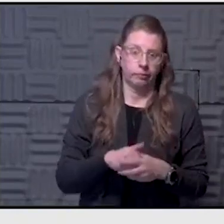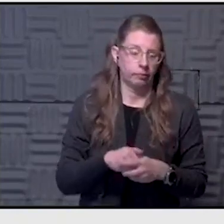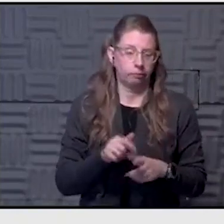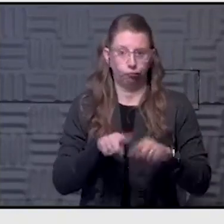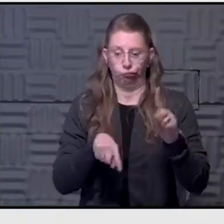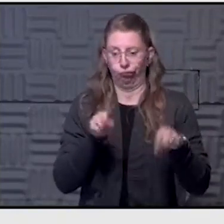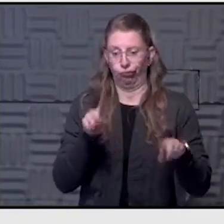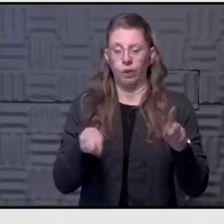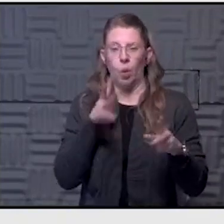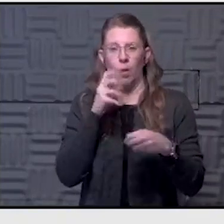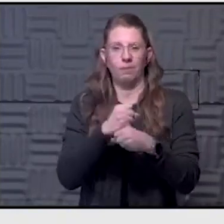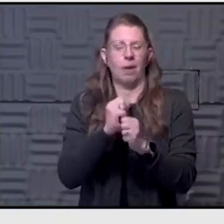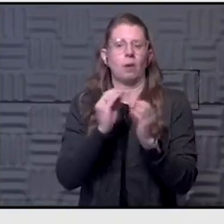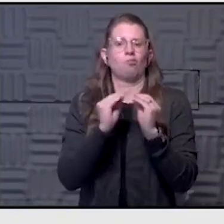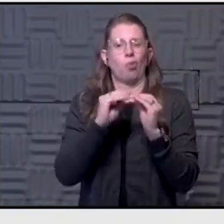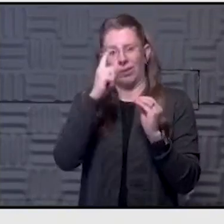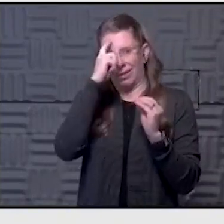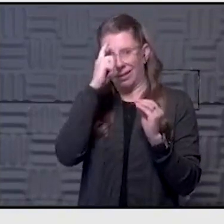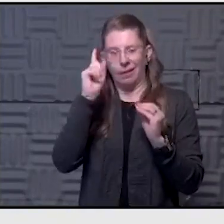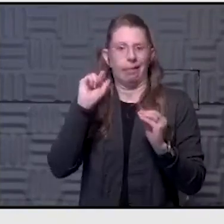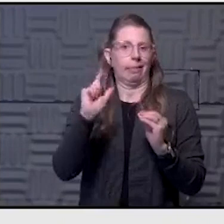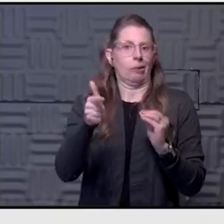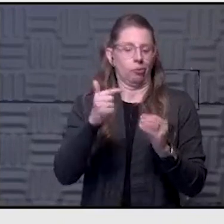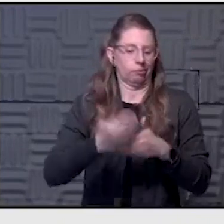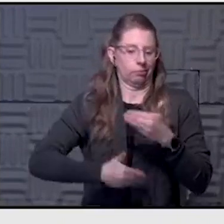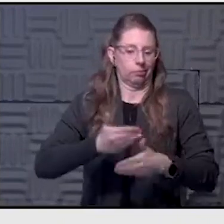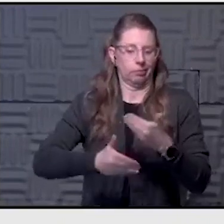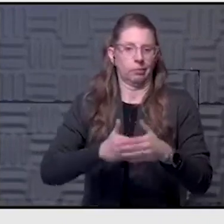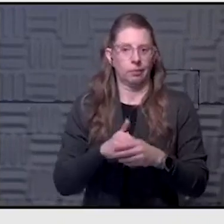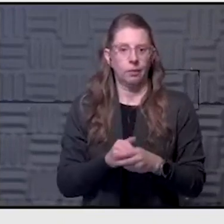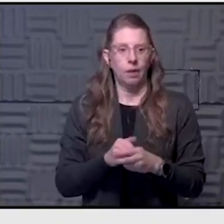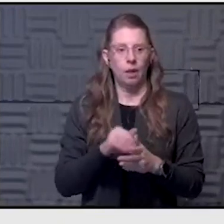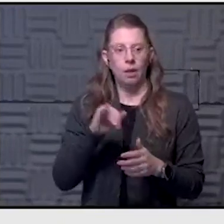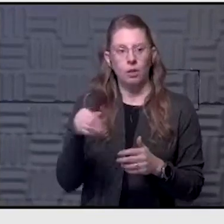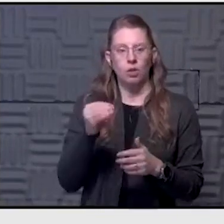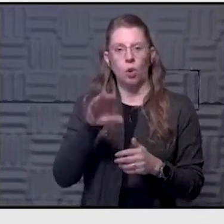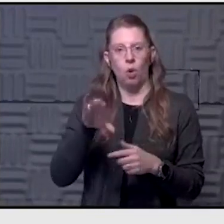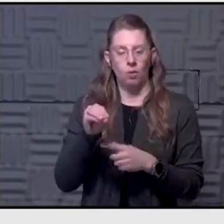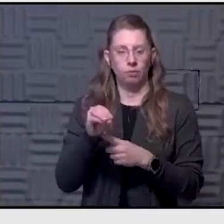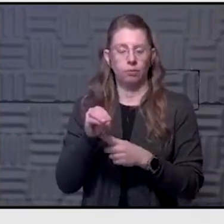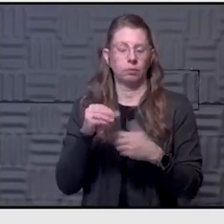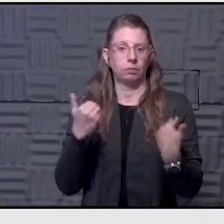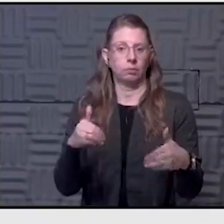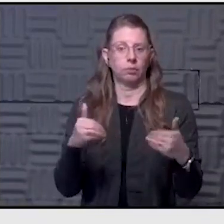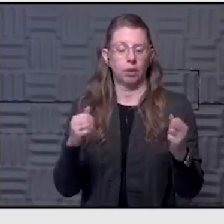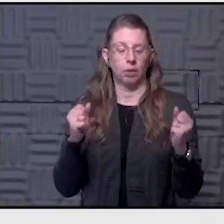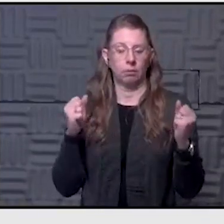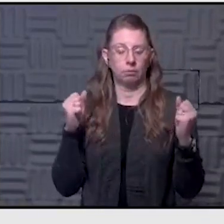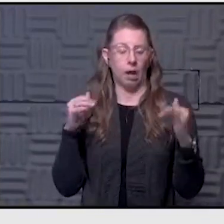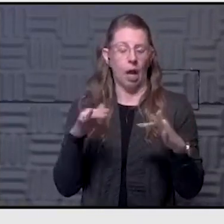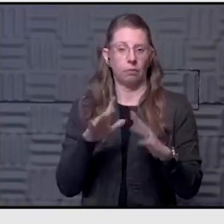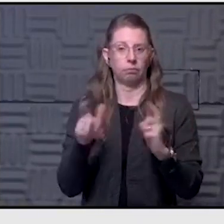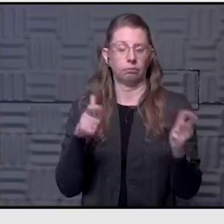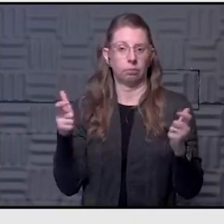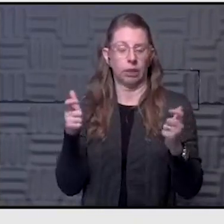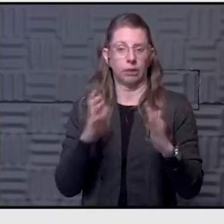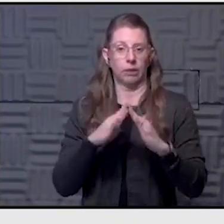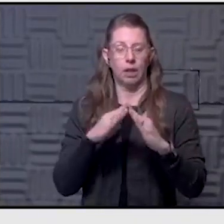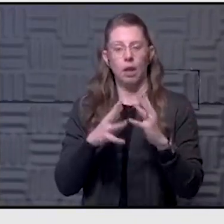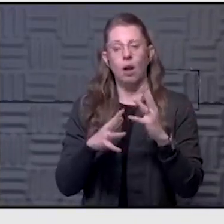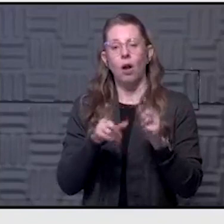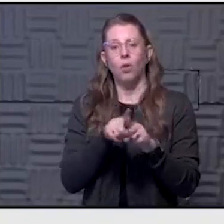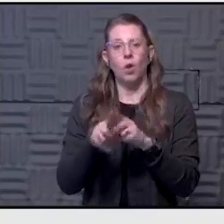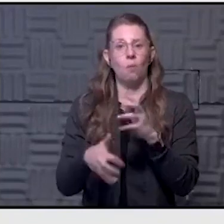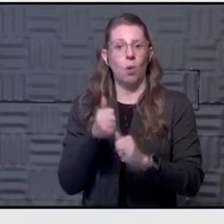This will make more sense as time goes on. Obviously, Johnson County, the most populous county in the state, and with the most healthcare people, I might